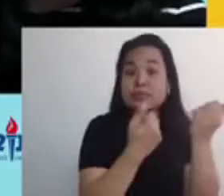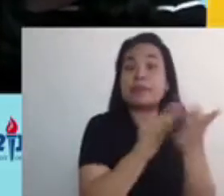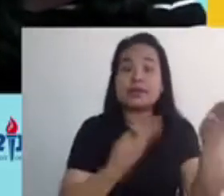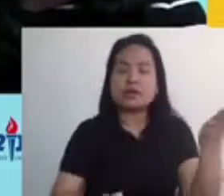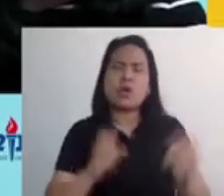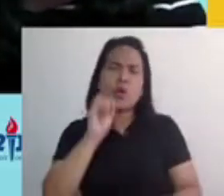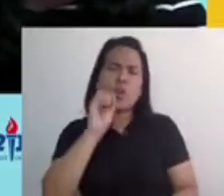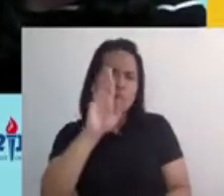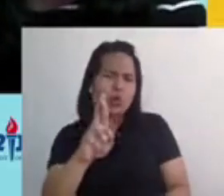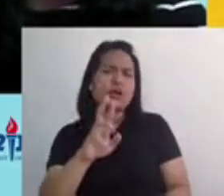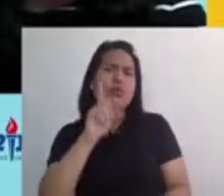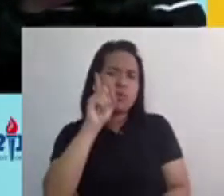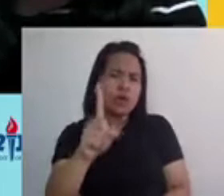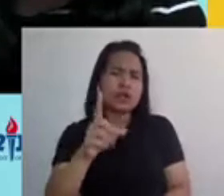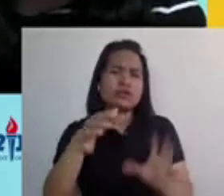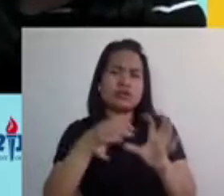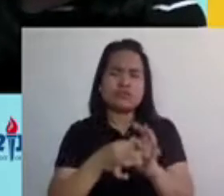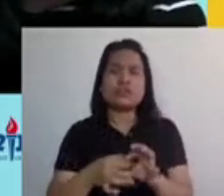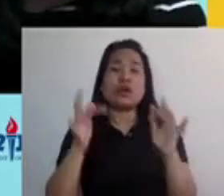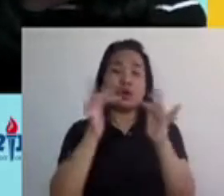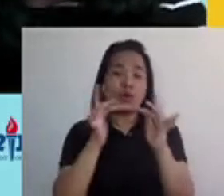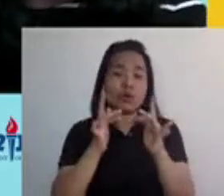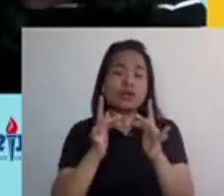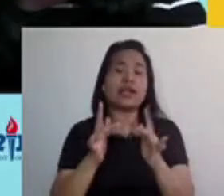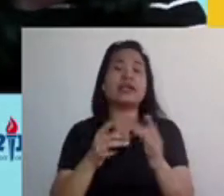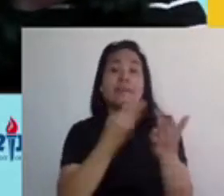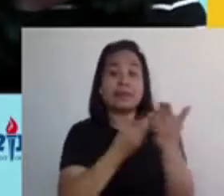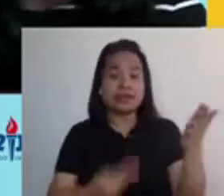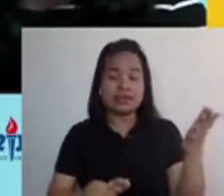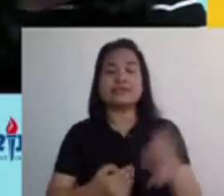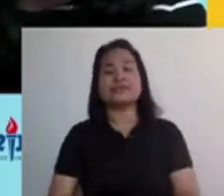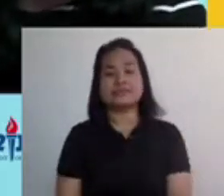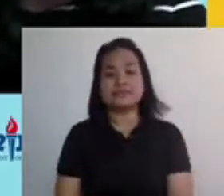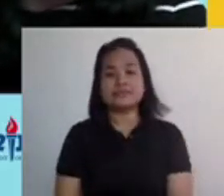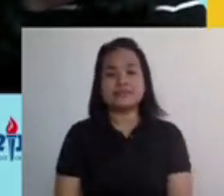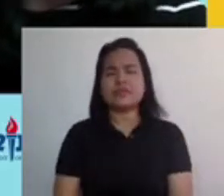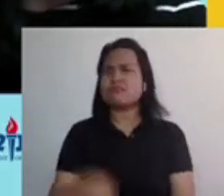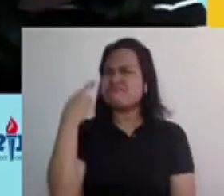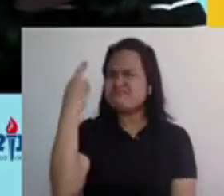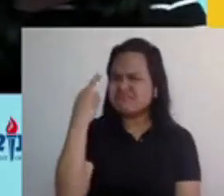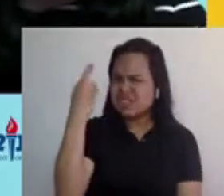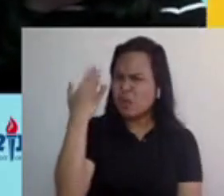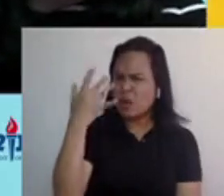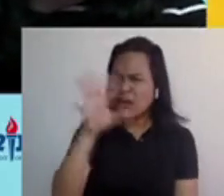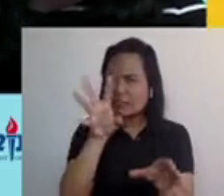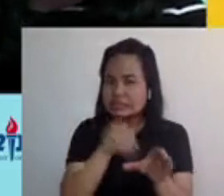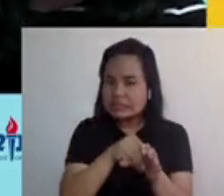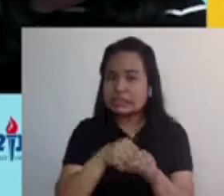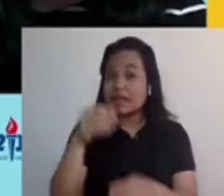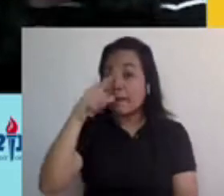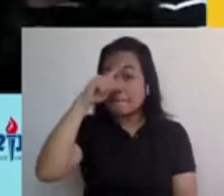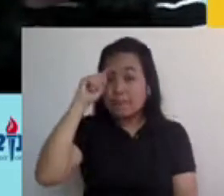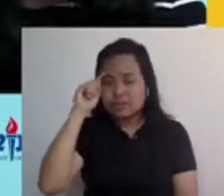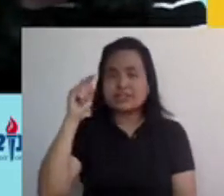online asynchronous learning or two-way radio instruction. So the reason why we included this is because in the case of our regular